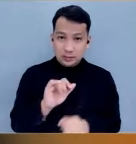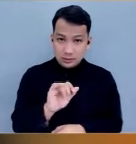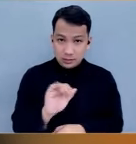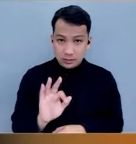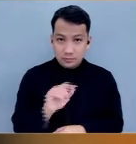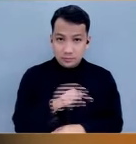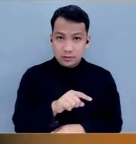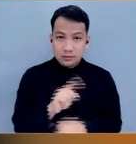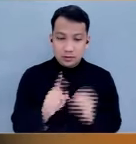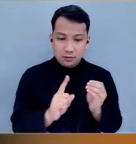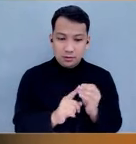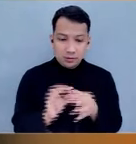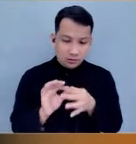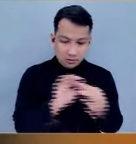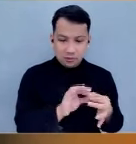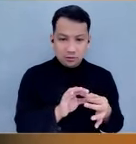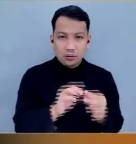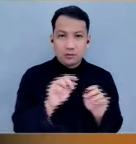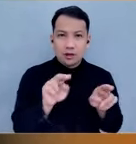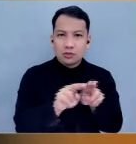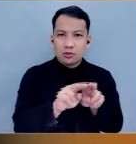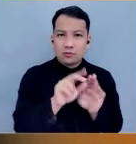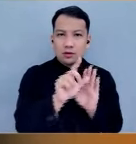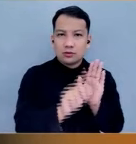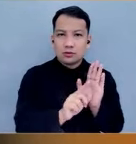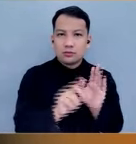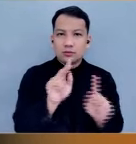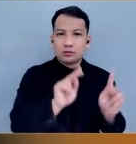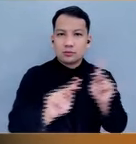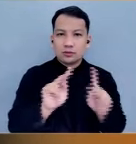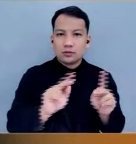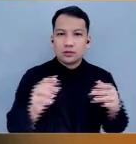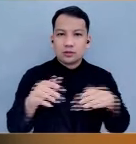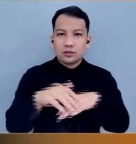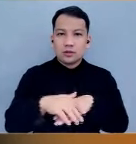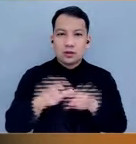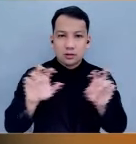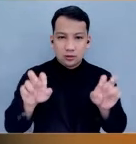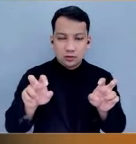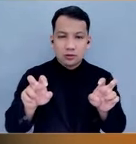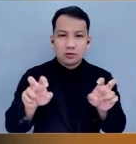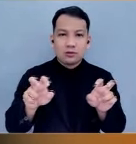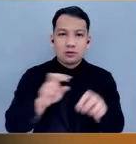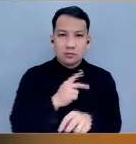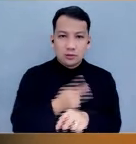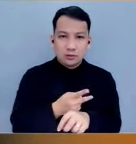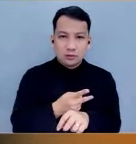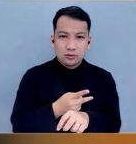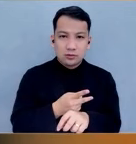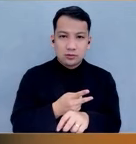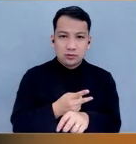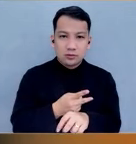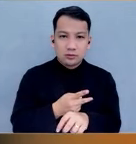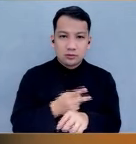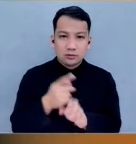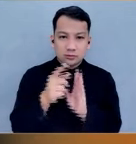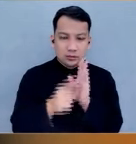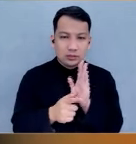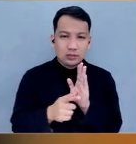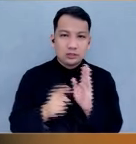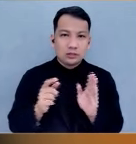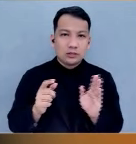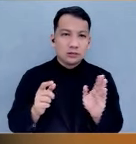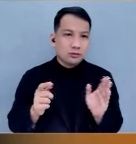when they enact ordinary laws, they are performing the powers of a legislative body. But when